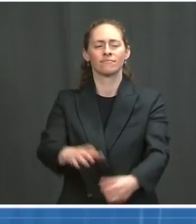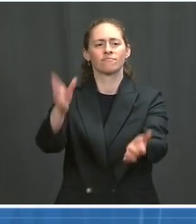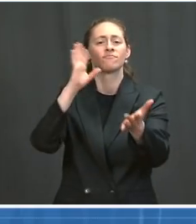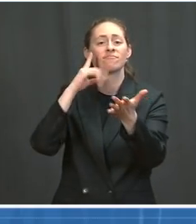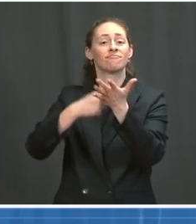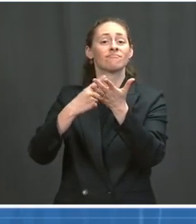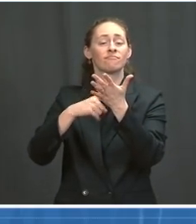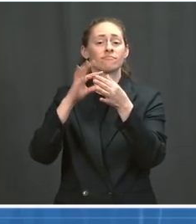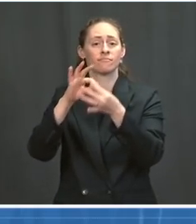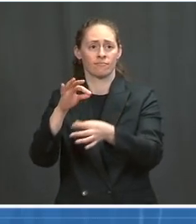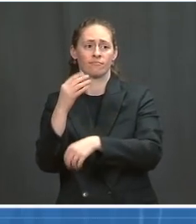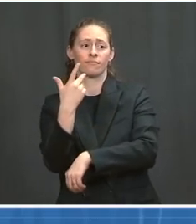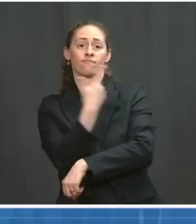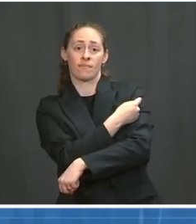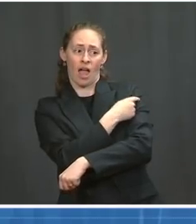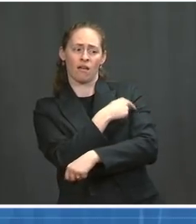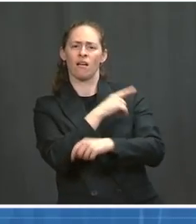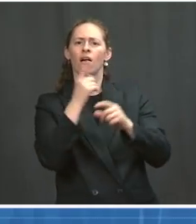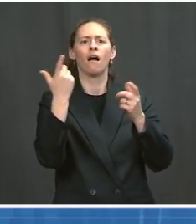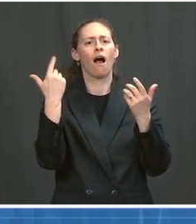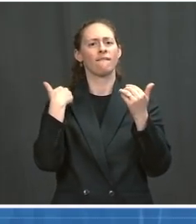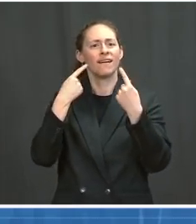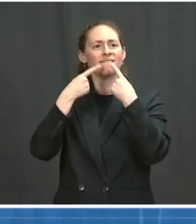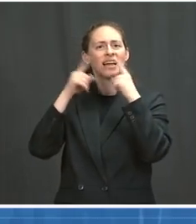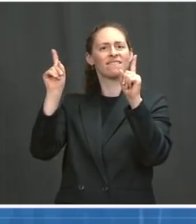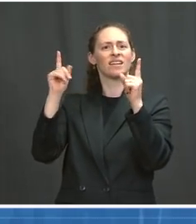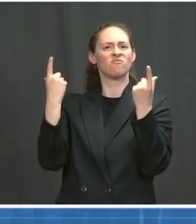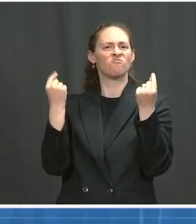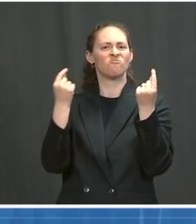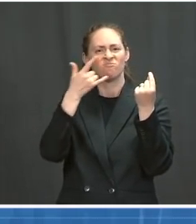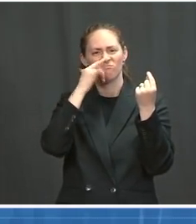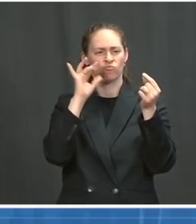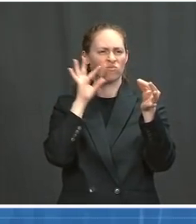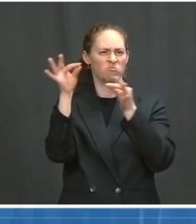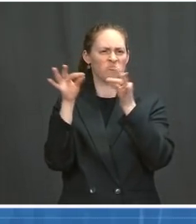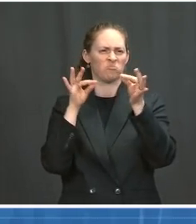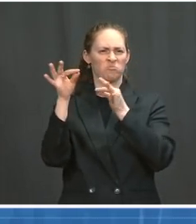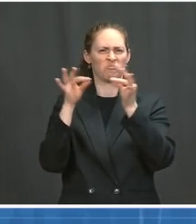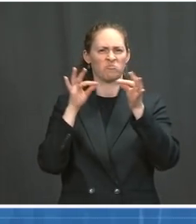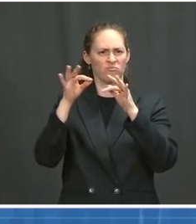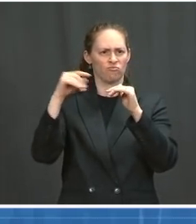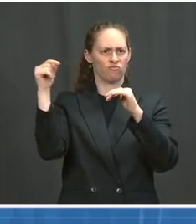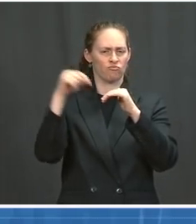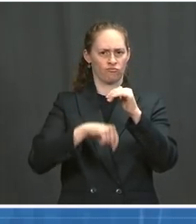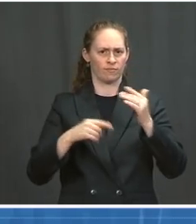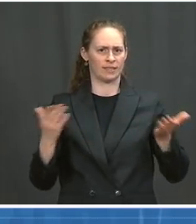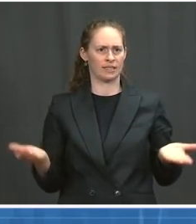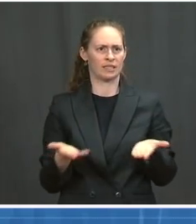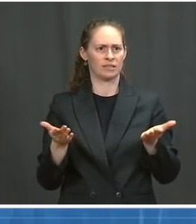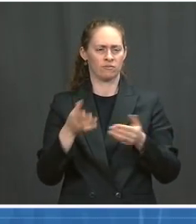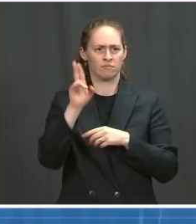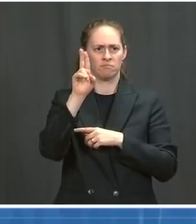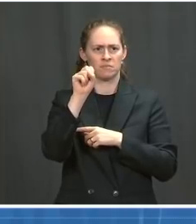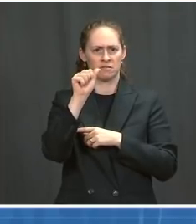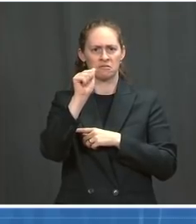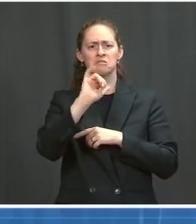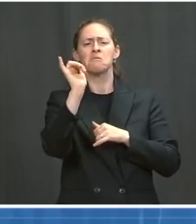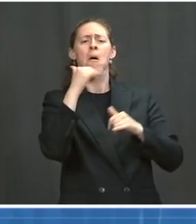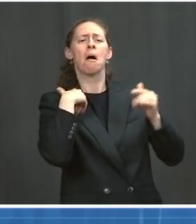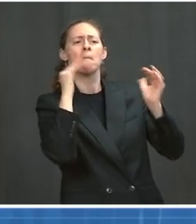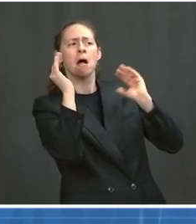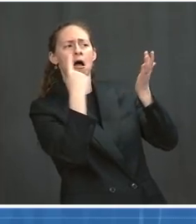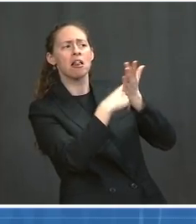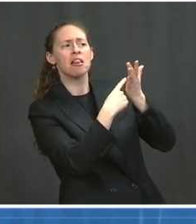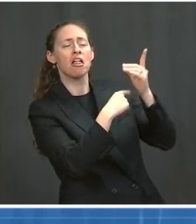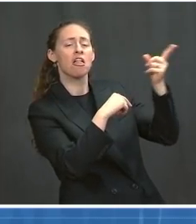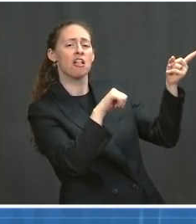which have the capability of administering it. I've spoken to you on previous press briefings about the